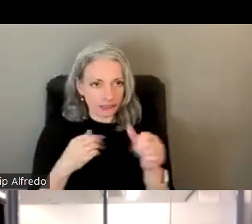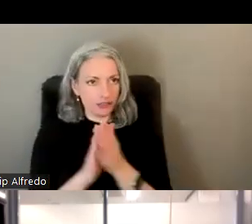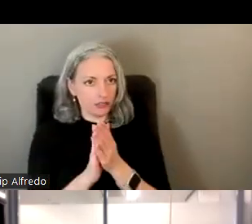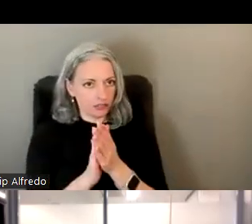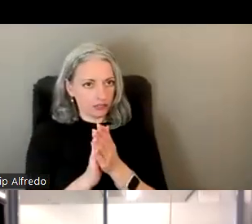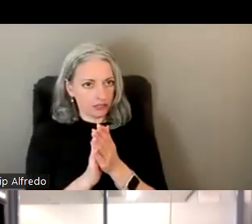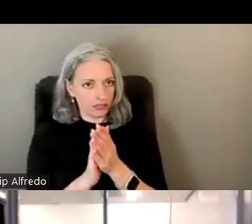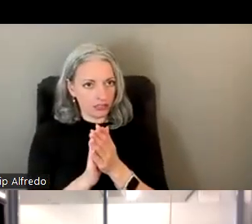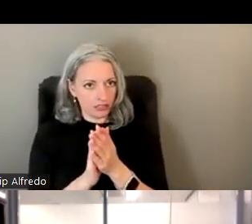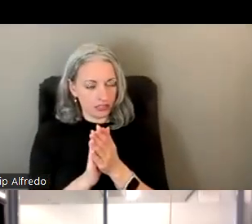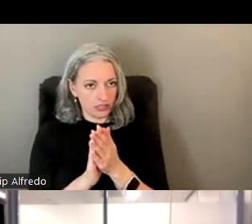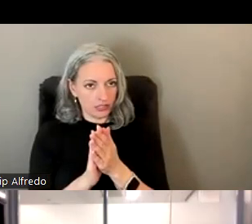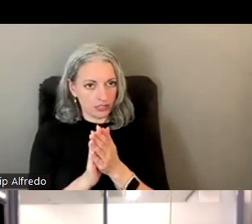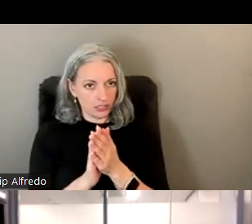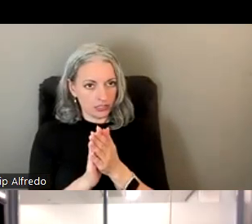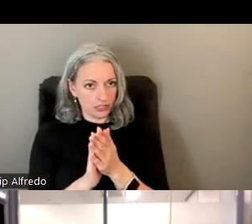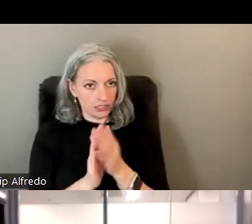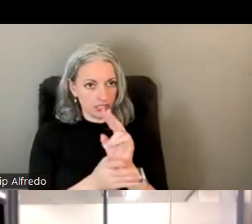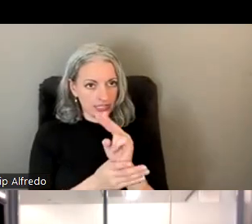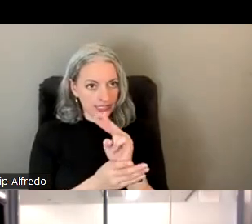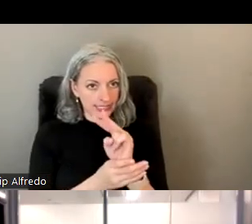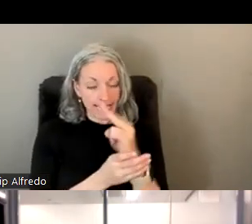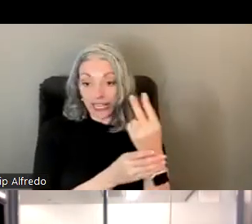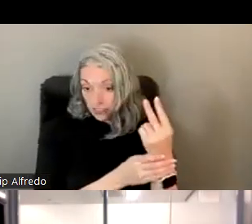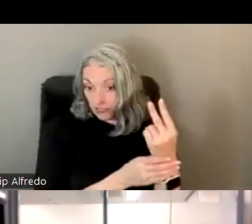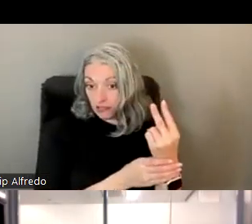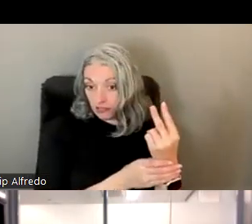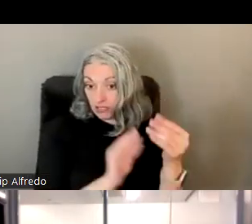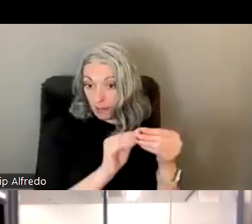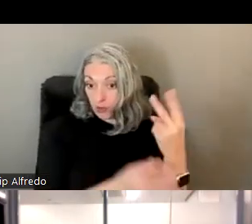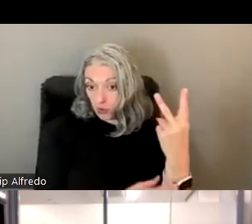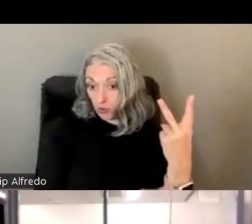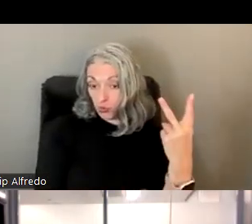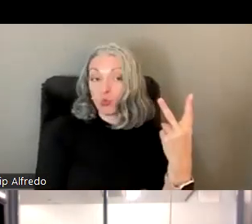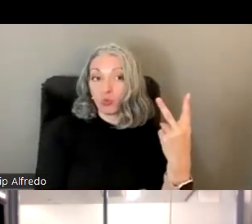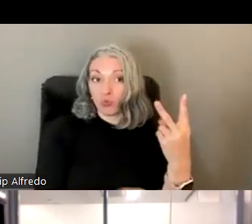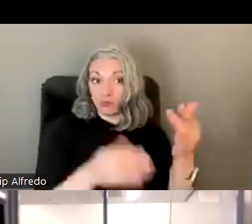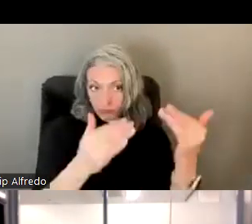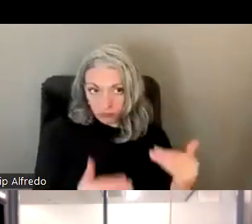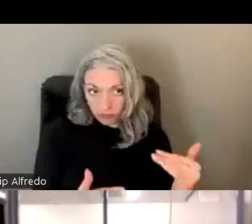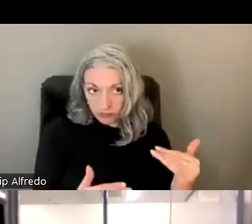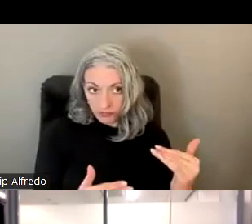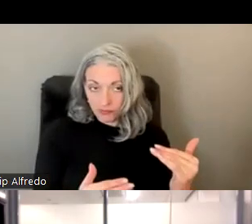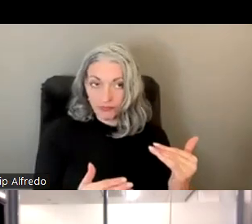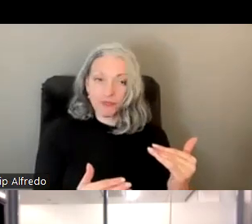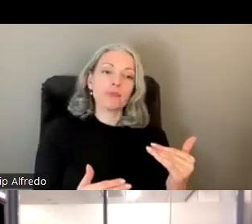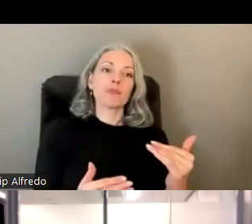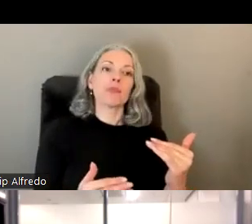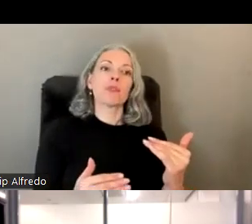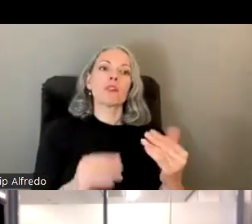it's the second one about family caregiving. The fourth one, and